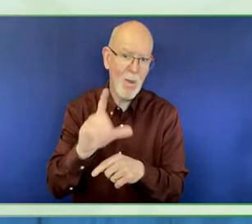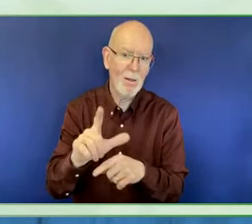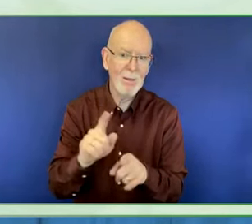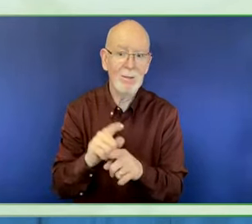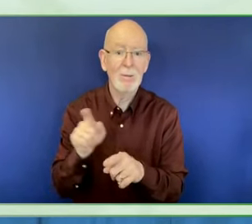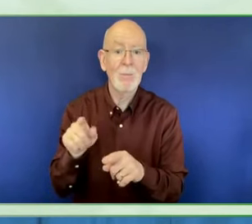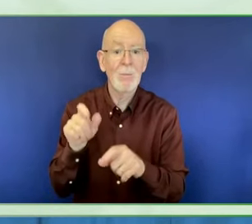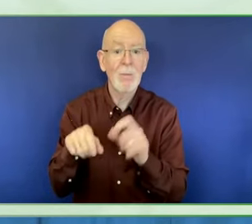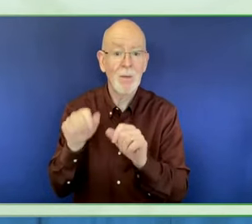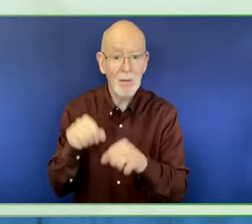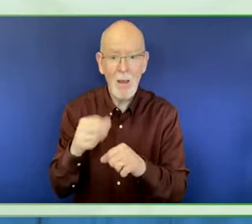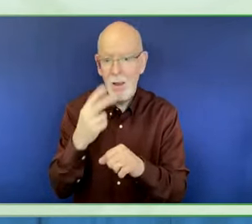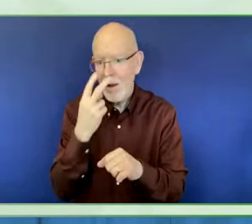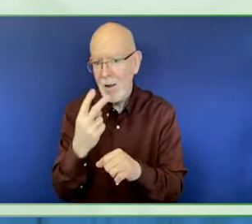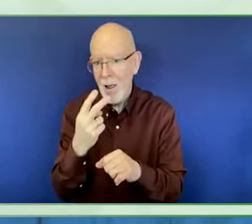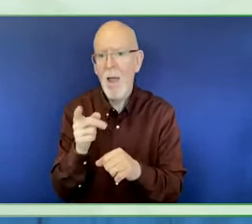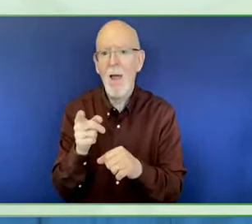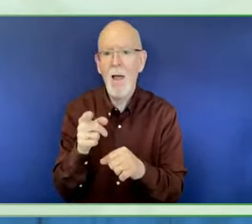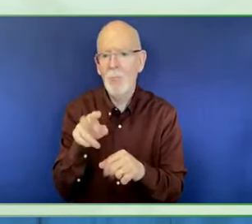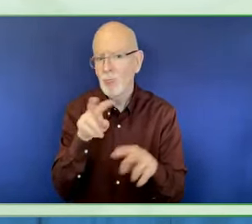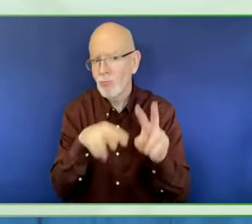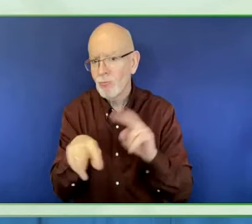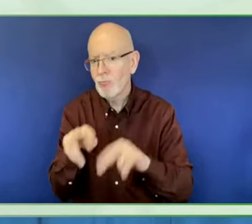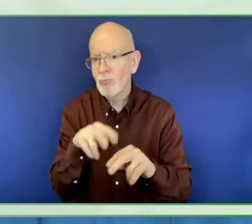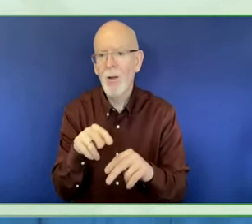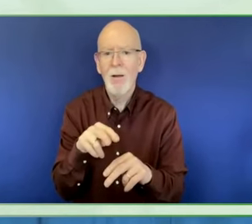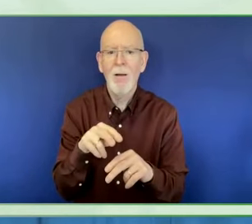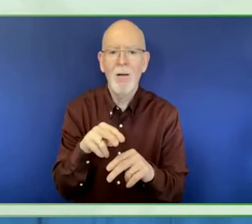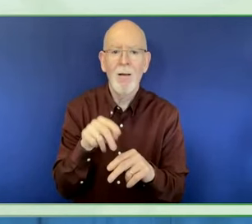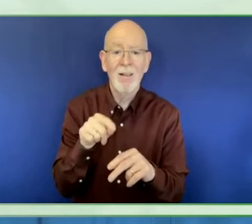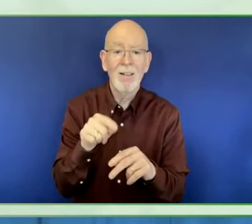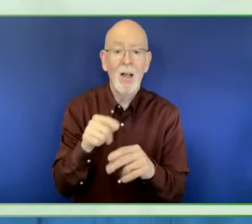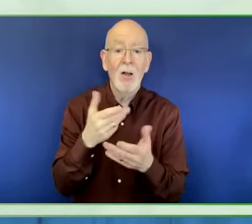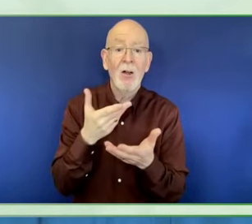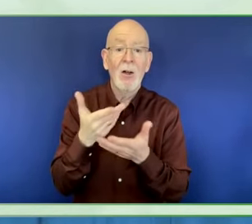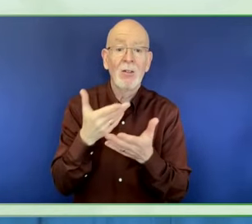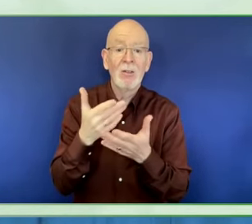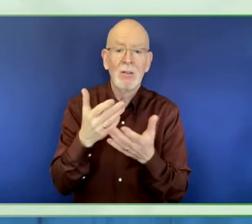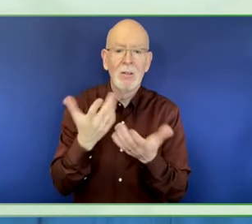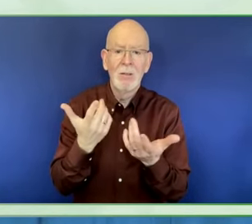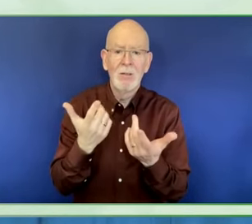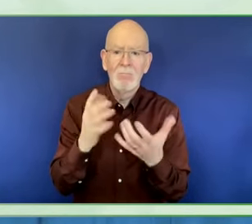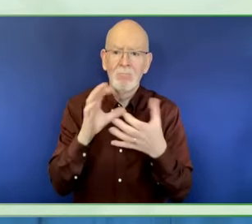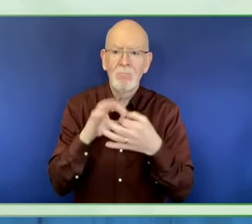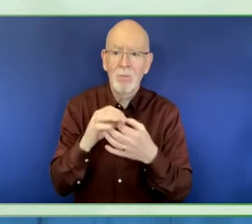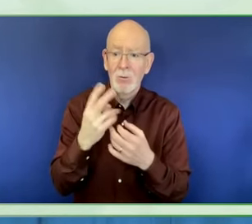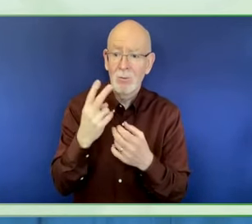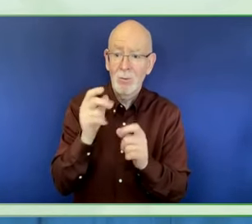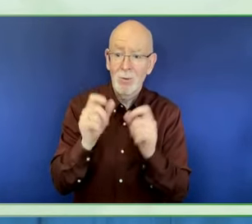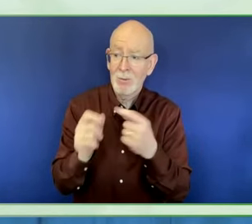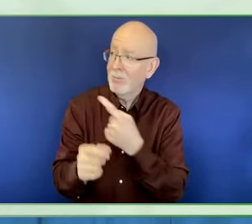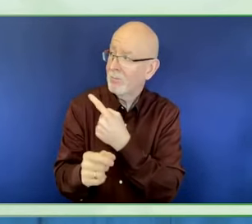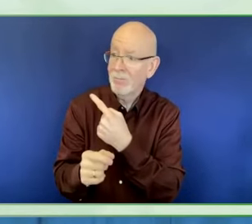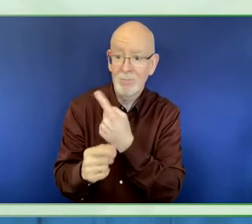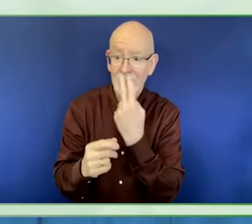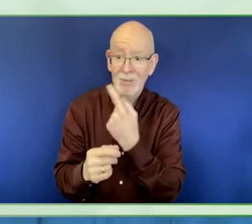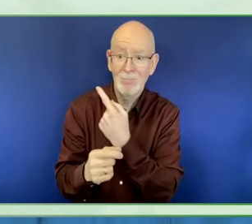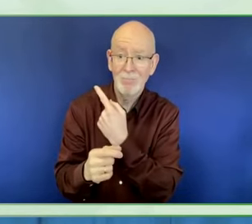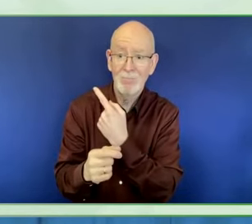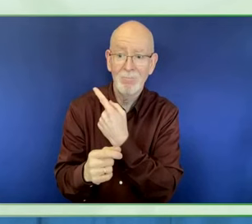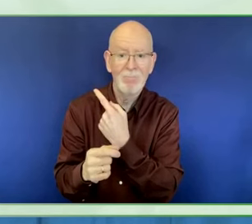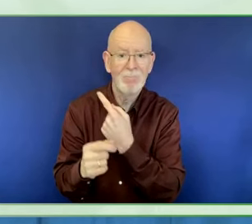to meditate and reflect upon the issues surrounding LGBTQ+ and disability. The session was engaging and we learned a lot.